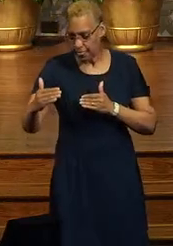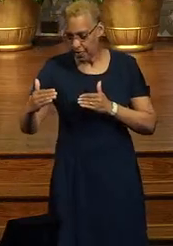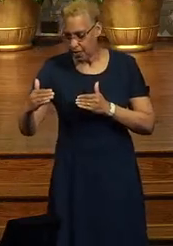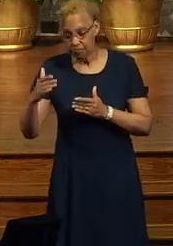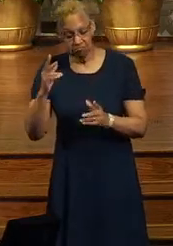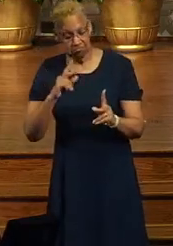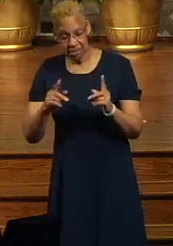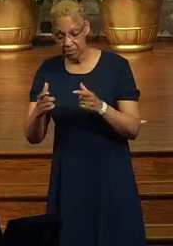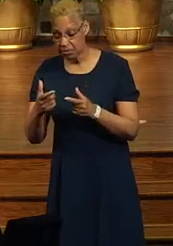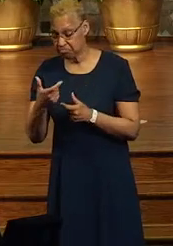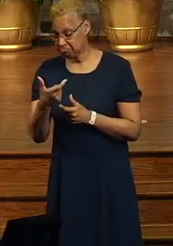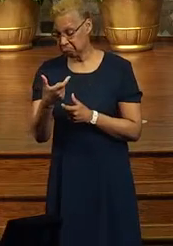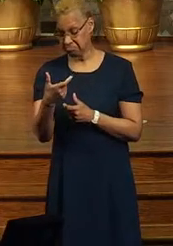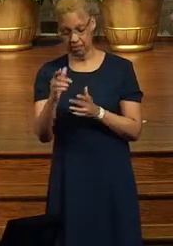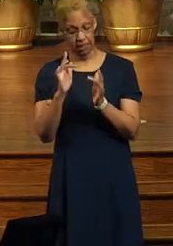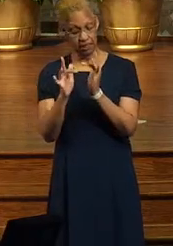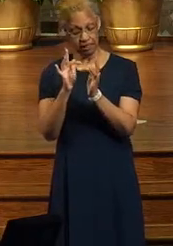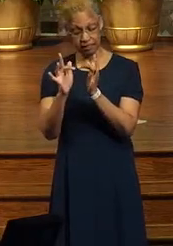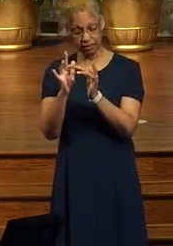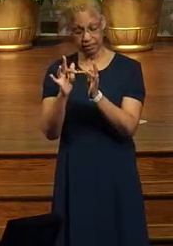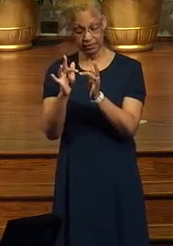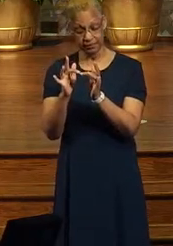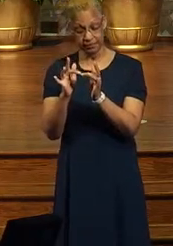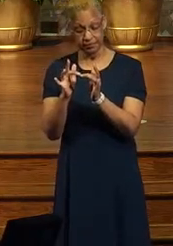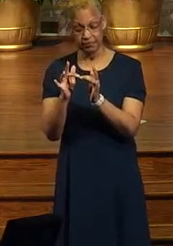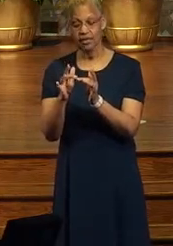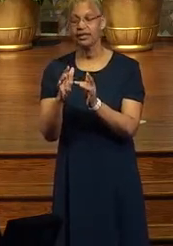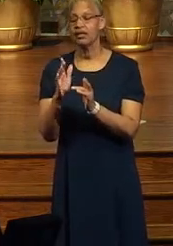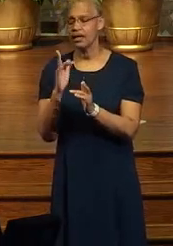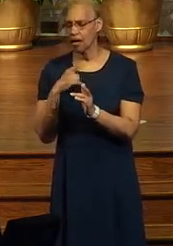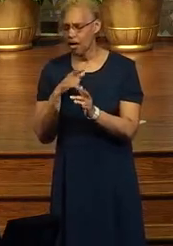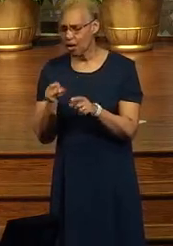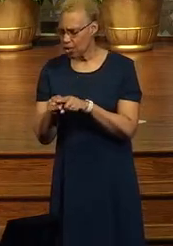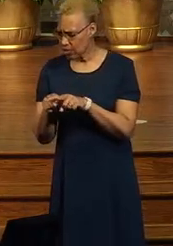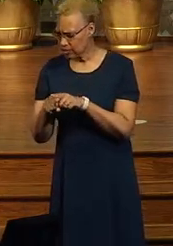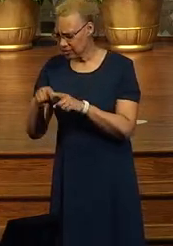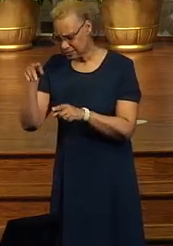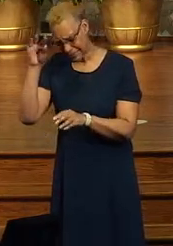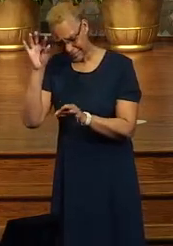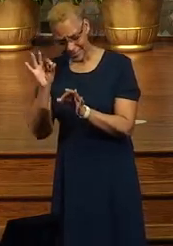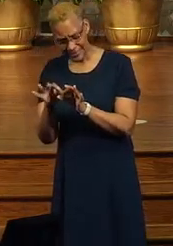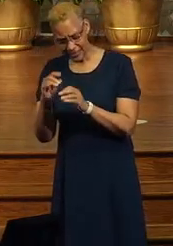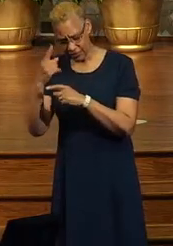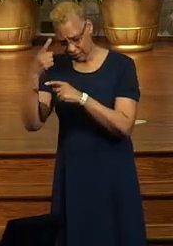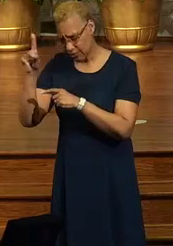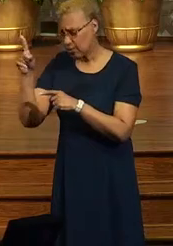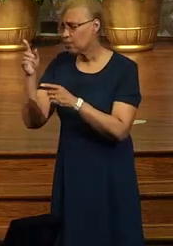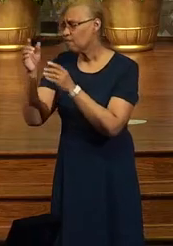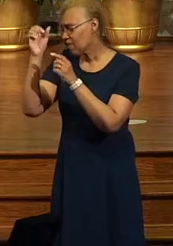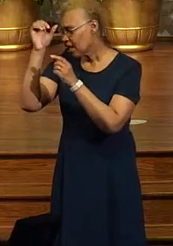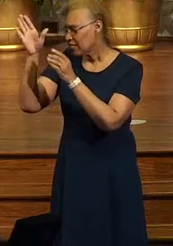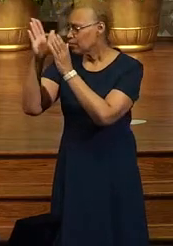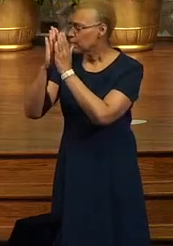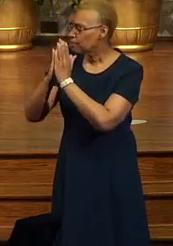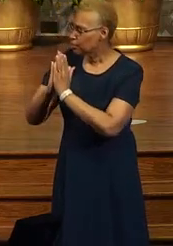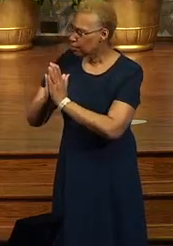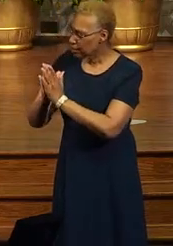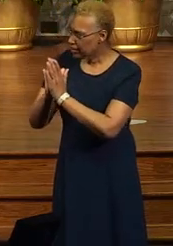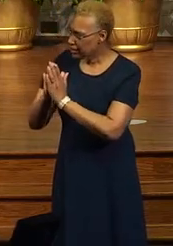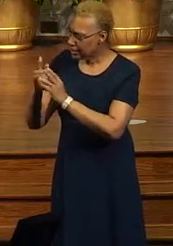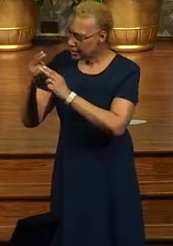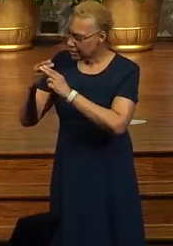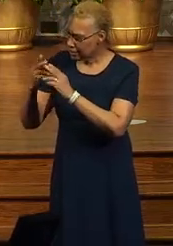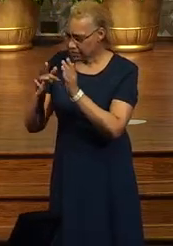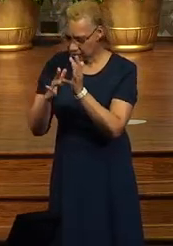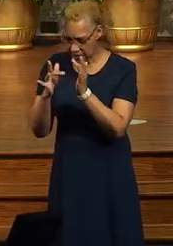across the nation and around the world, they too are making decisions. And Father, we pray in the name of Jesus that you will